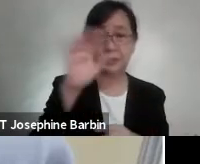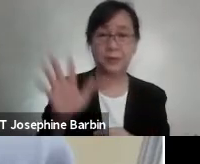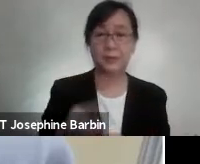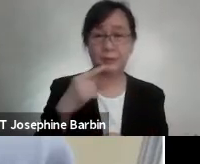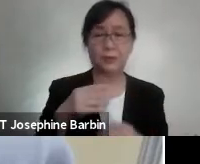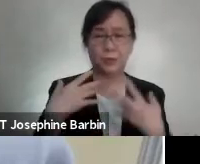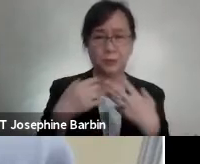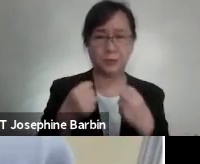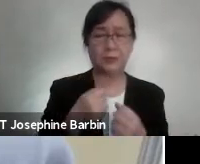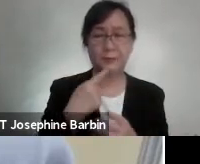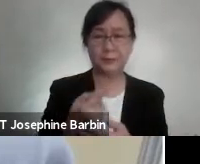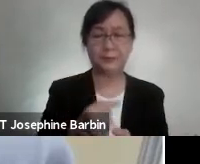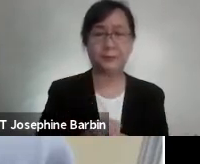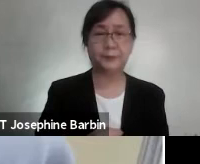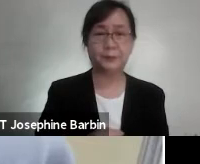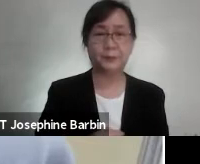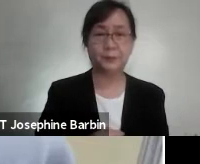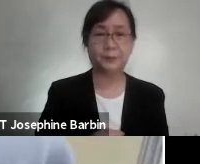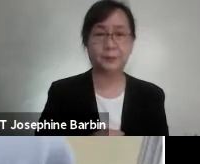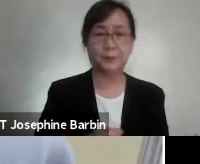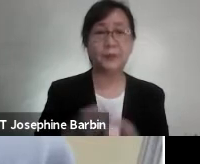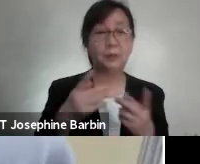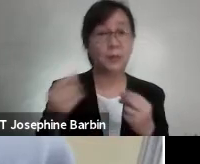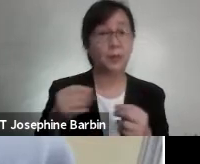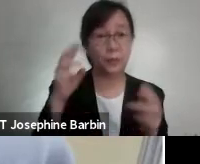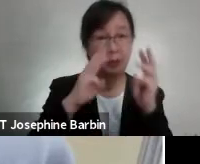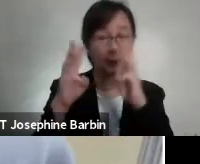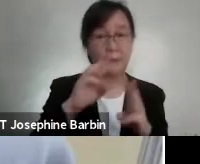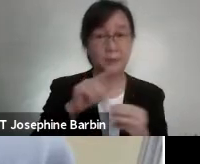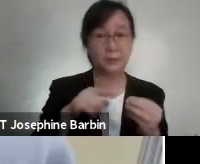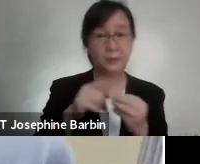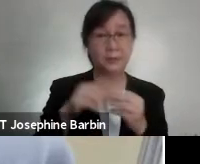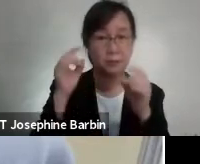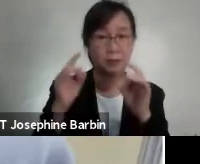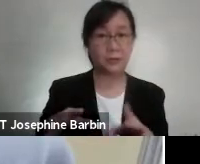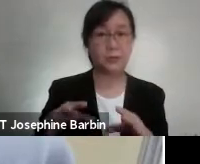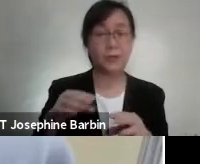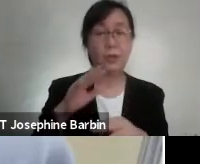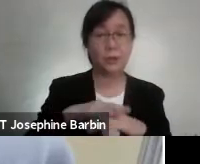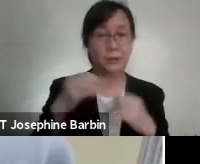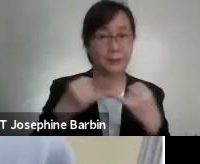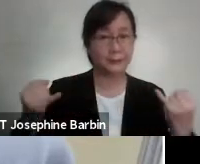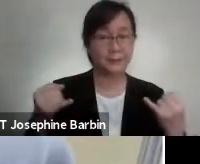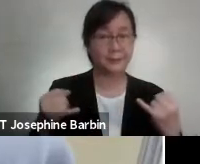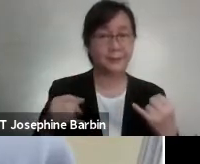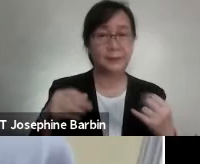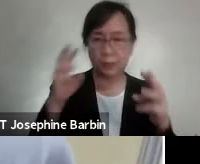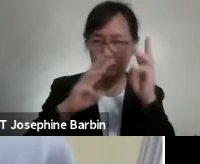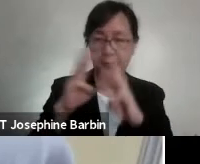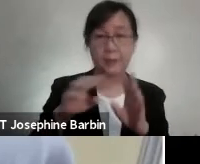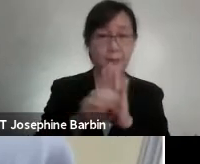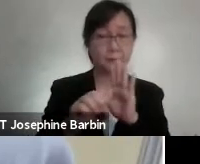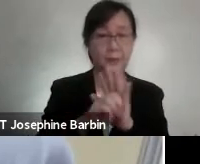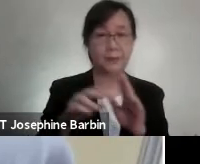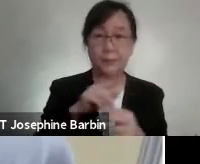strongly. So they do worry about the risks of harm online. They worry, for example,